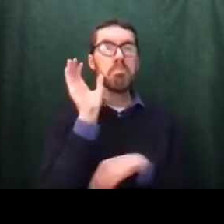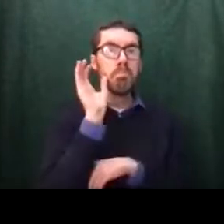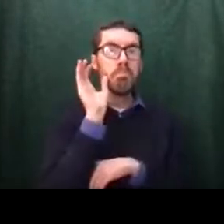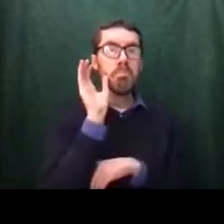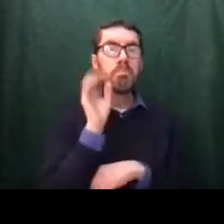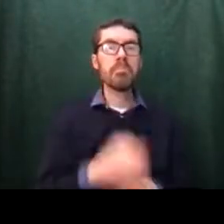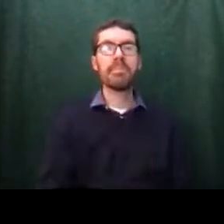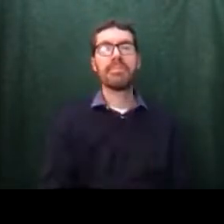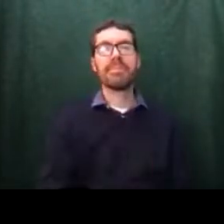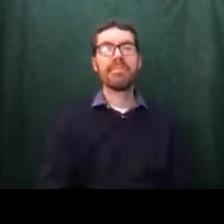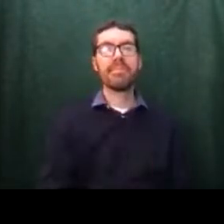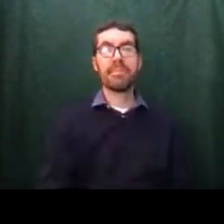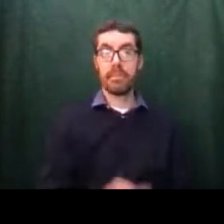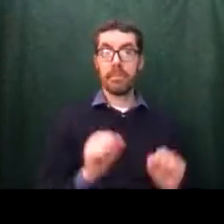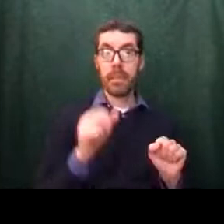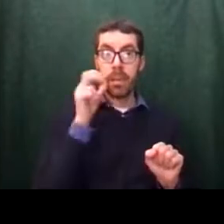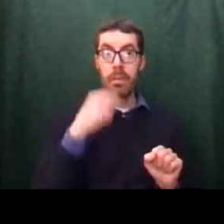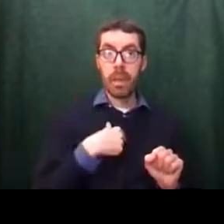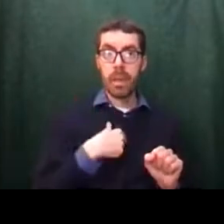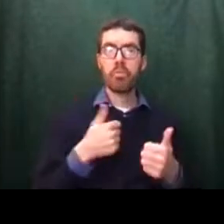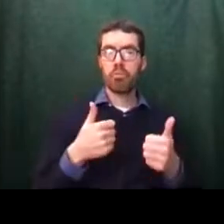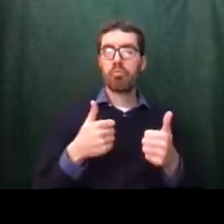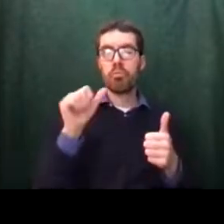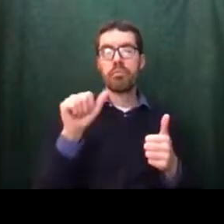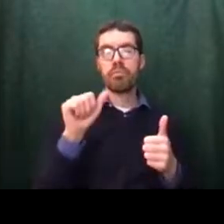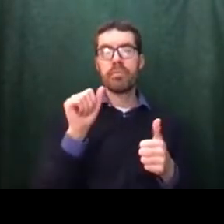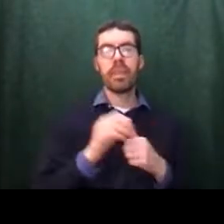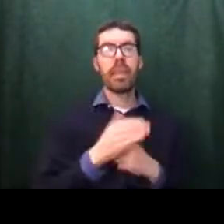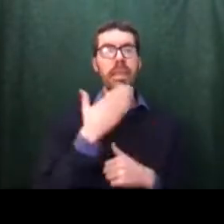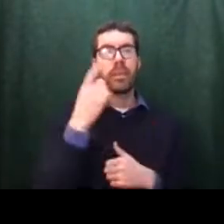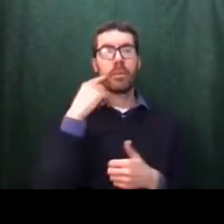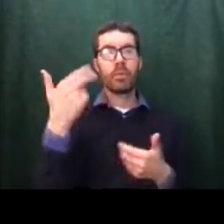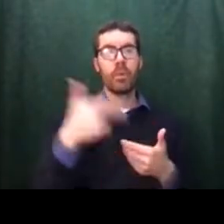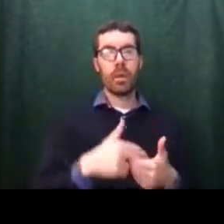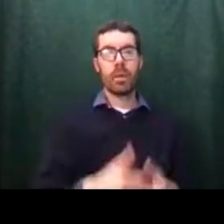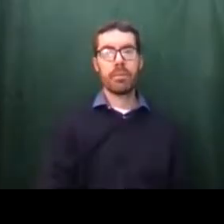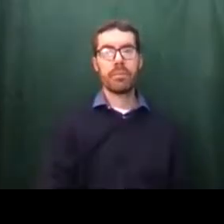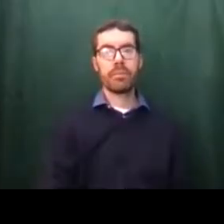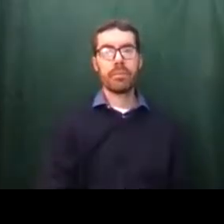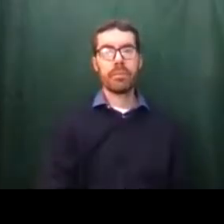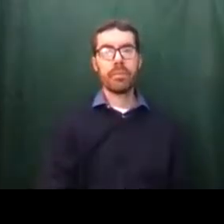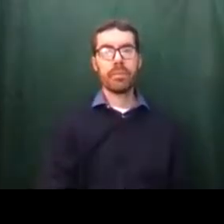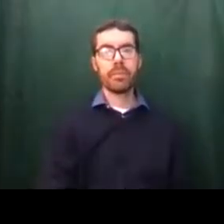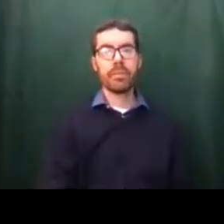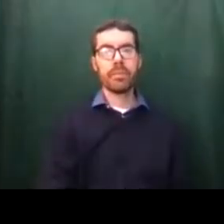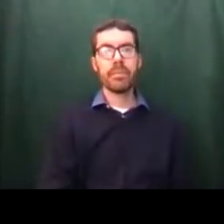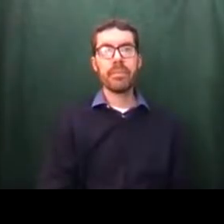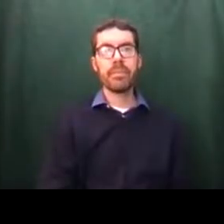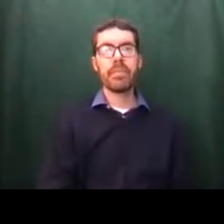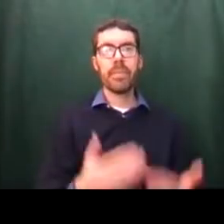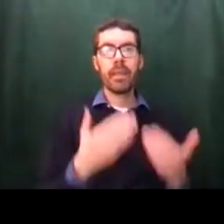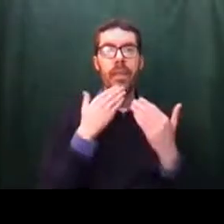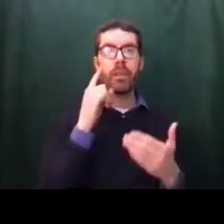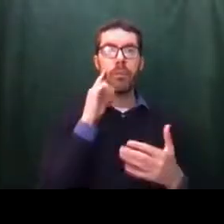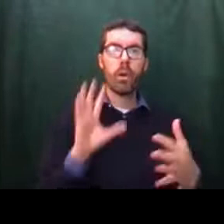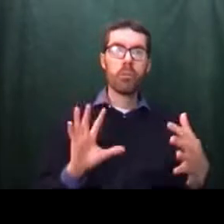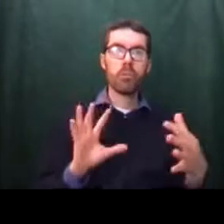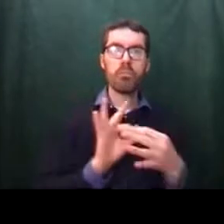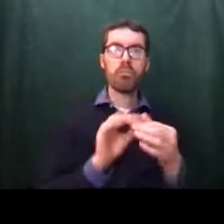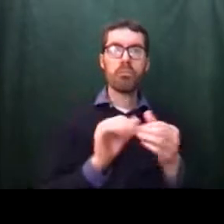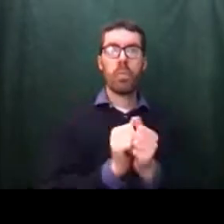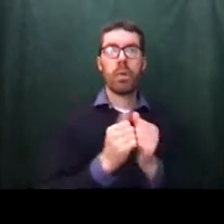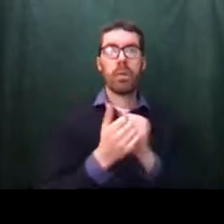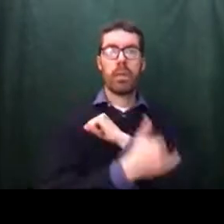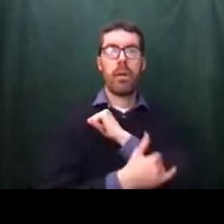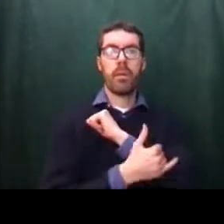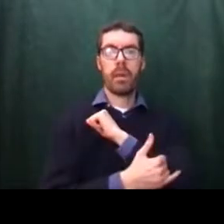hear me? Yes, I can. Yeah. Thank you for being here. And thank you for your engagement in our county. I